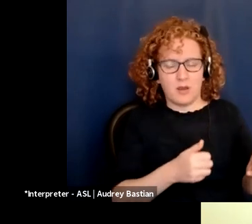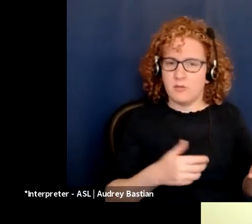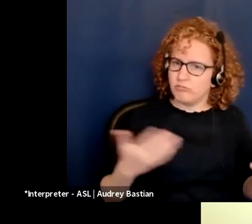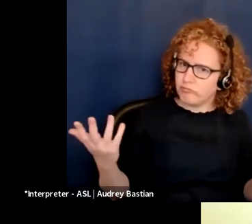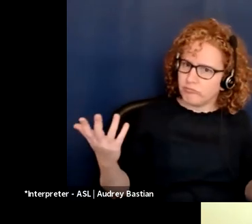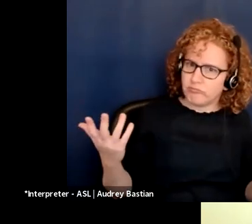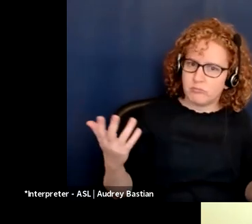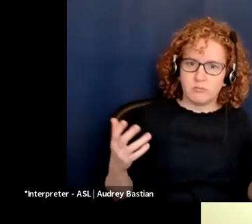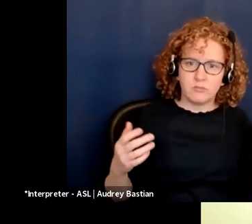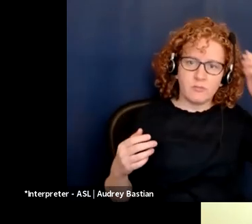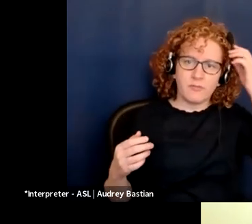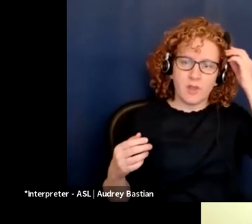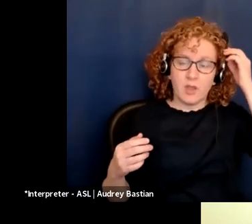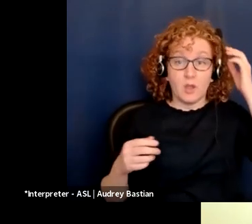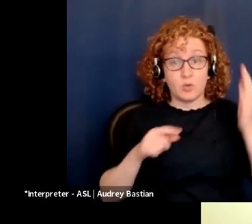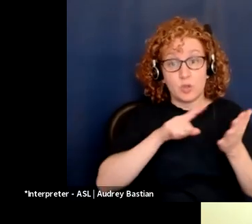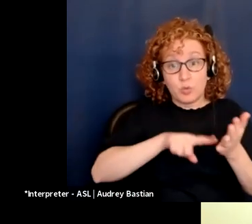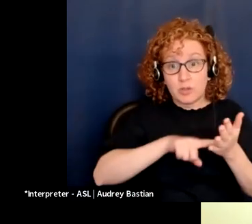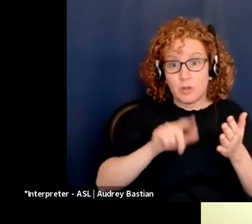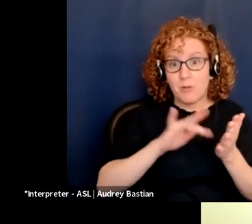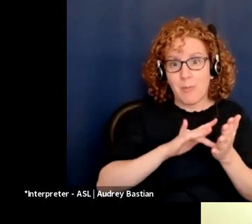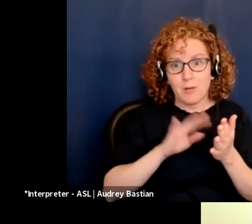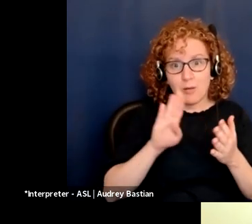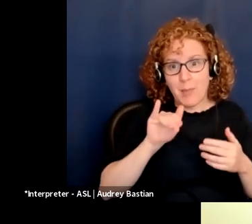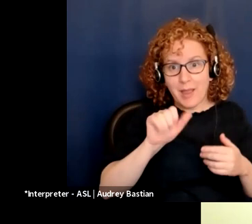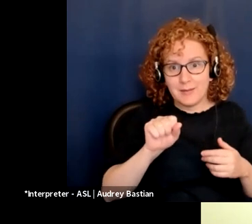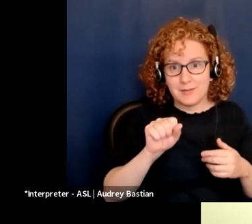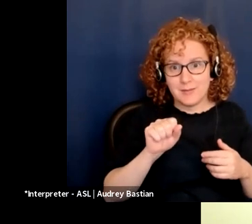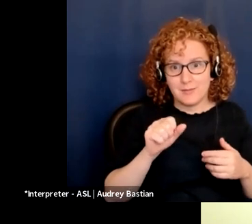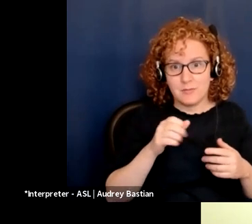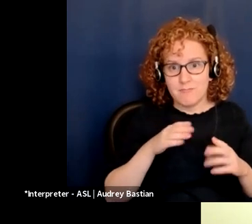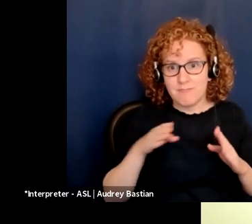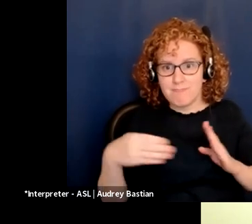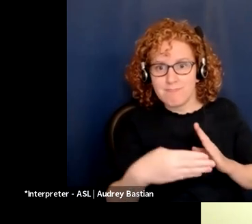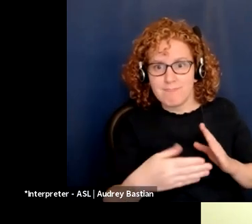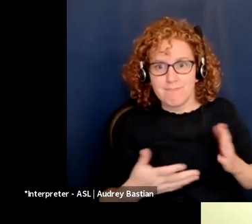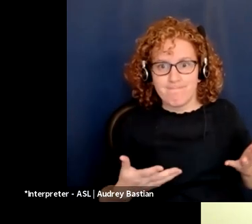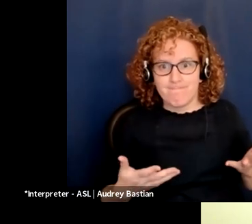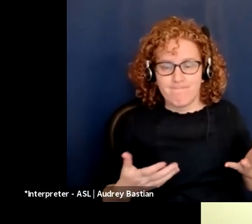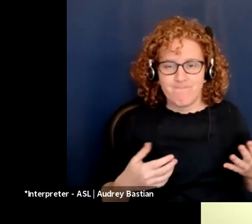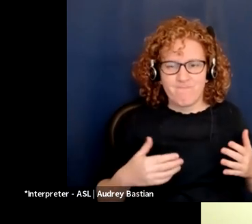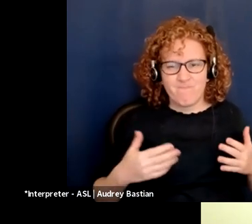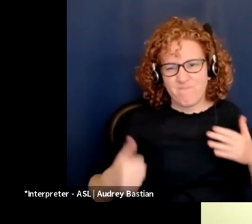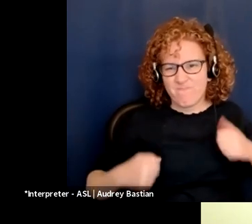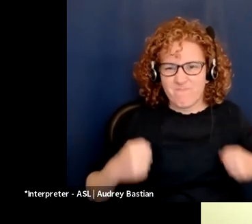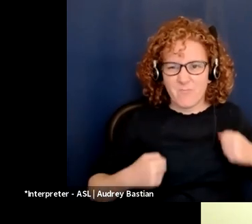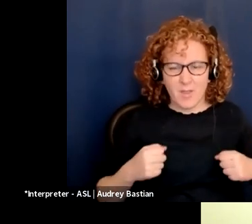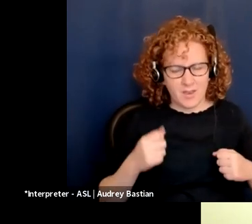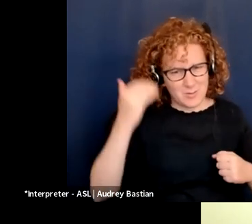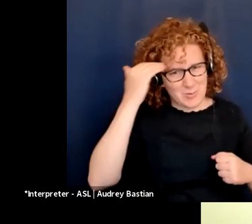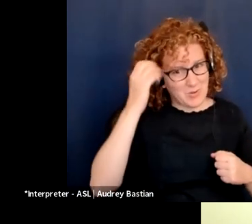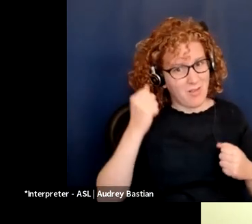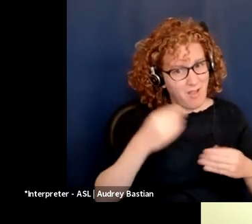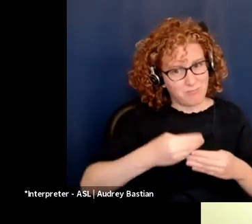ended up researching medical bias instead, probably knowing that there was a lot of material there for her to